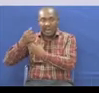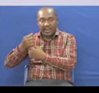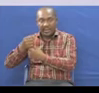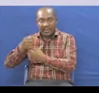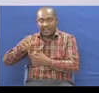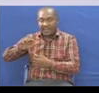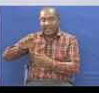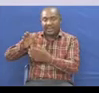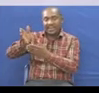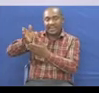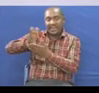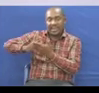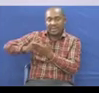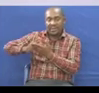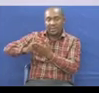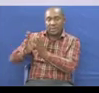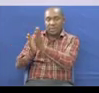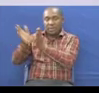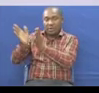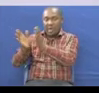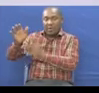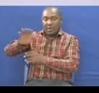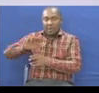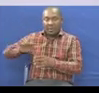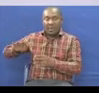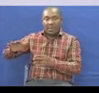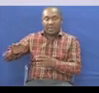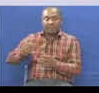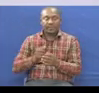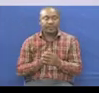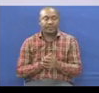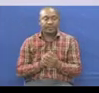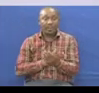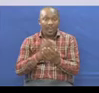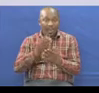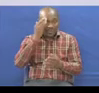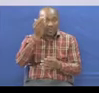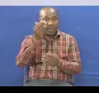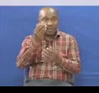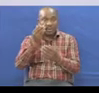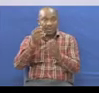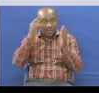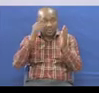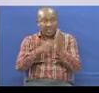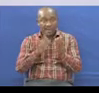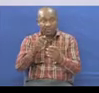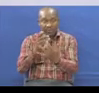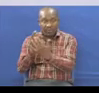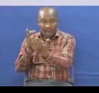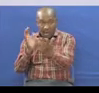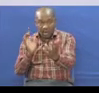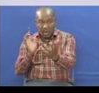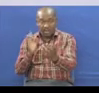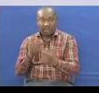area. Now, after knowing the meaning of populations, I said these